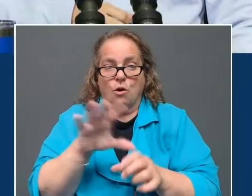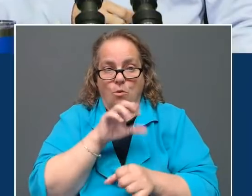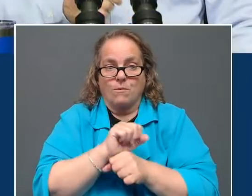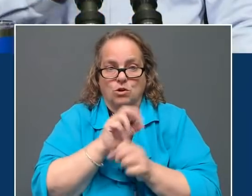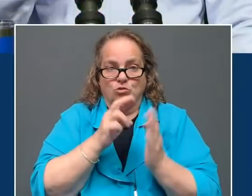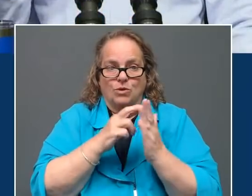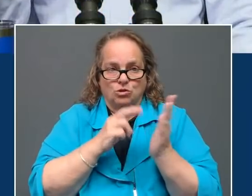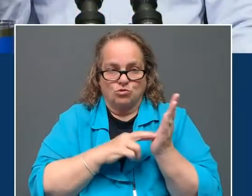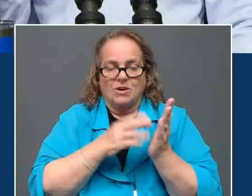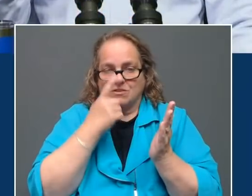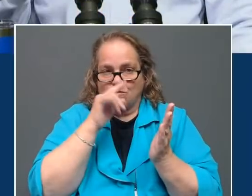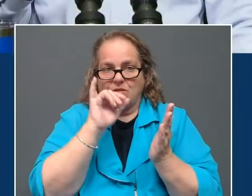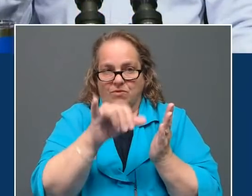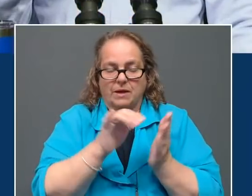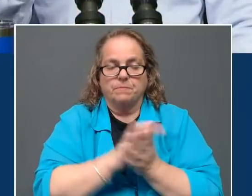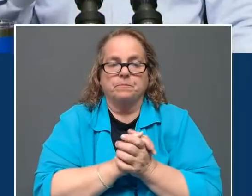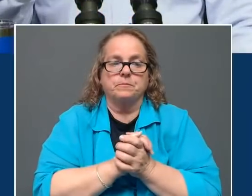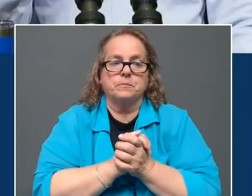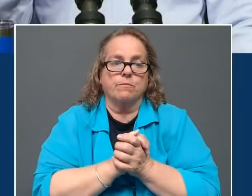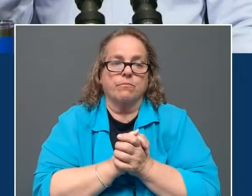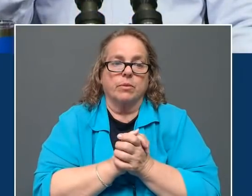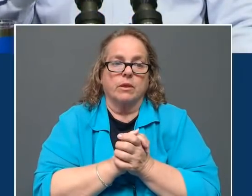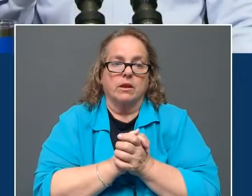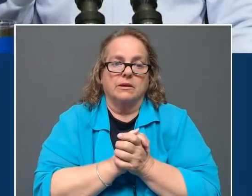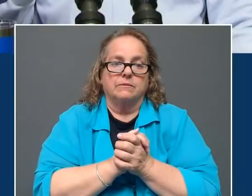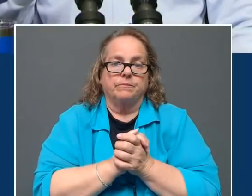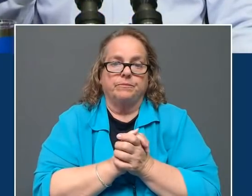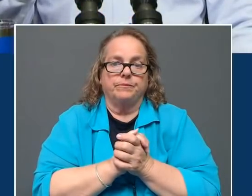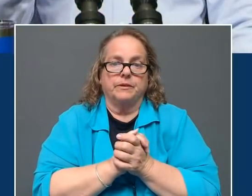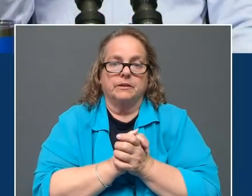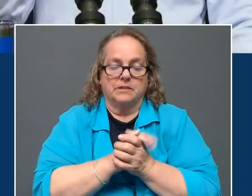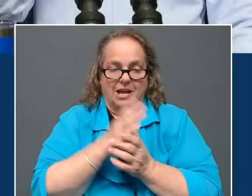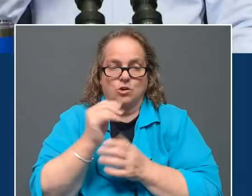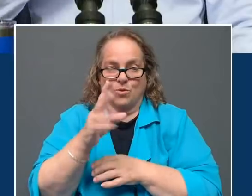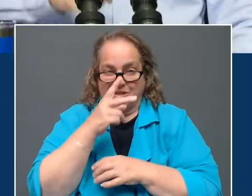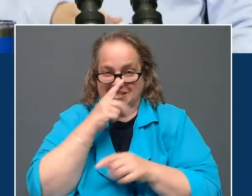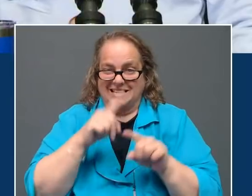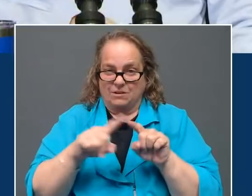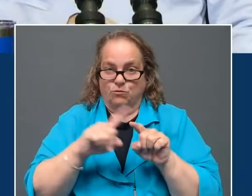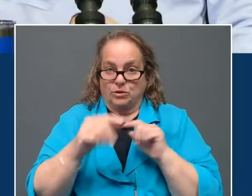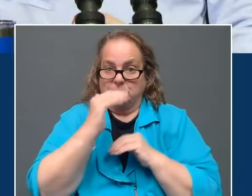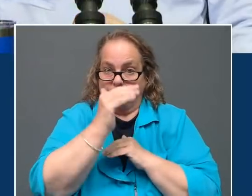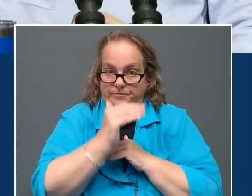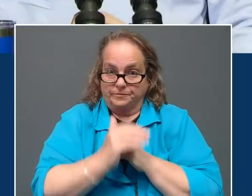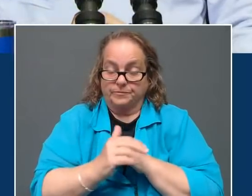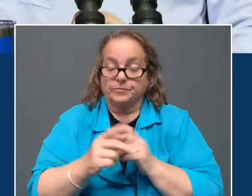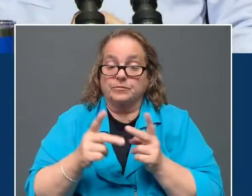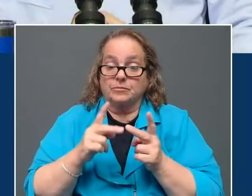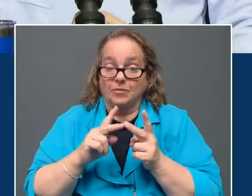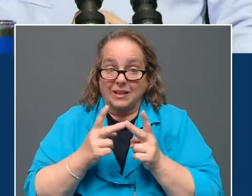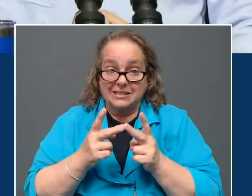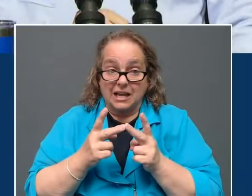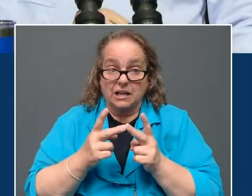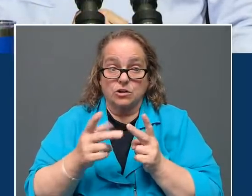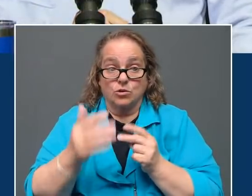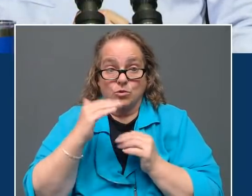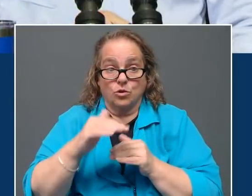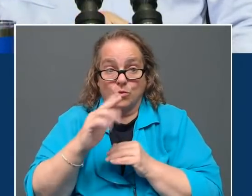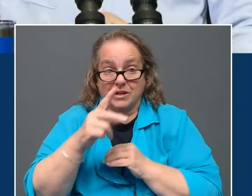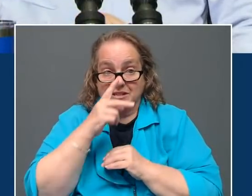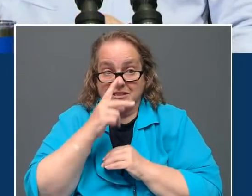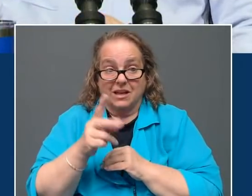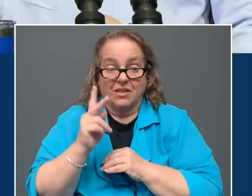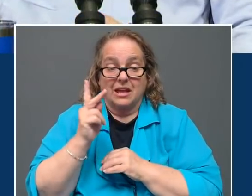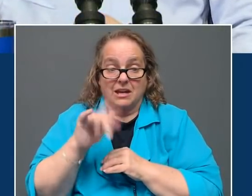you. That is there and available. Second is the Kentucky